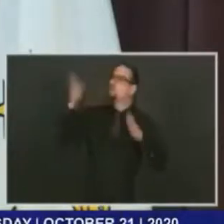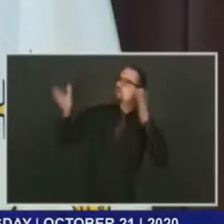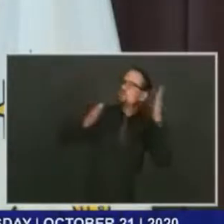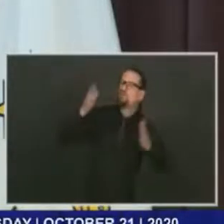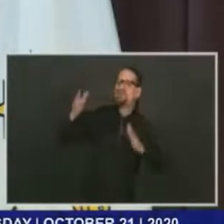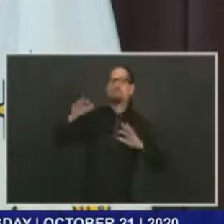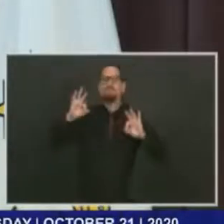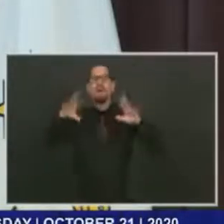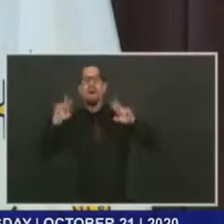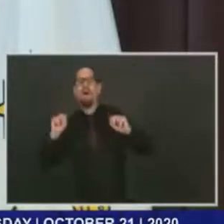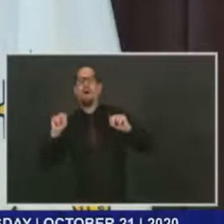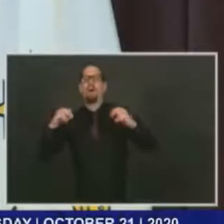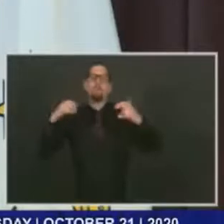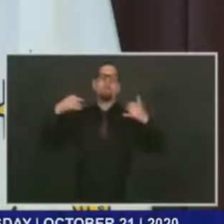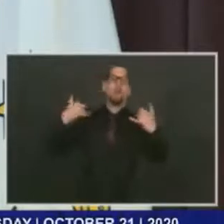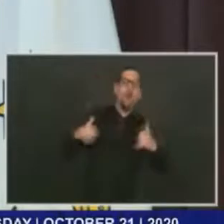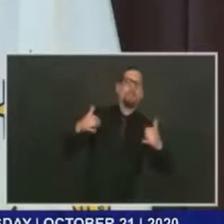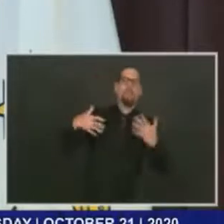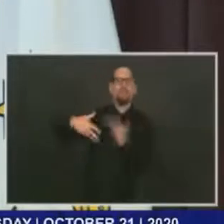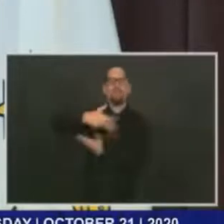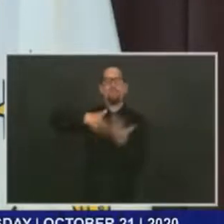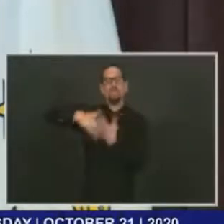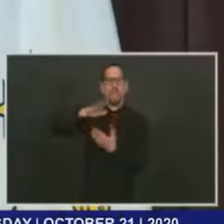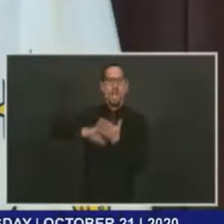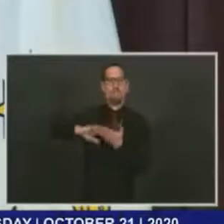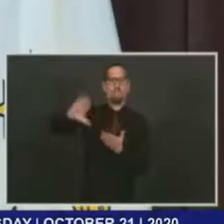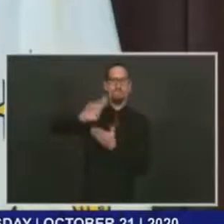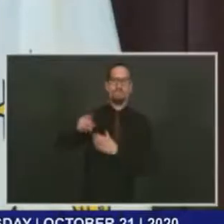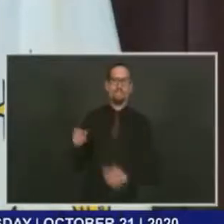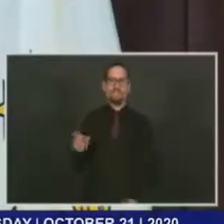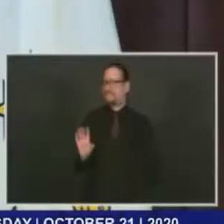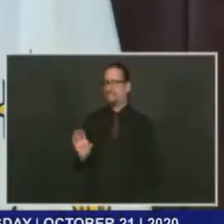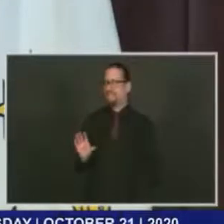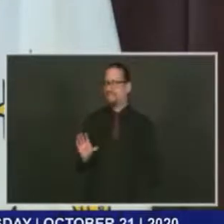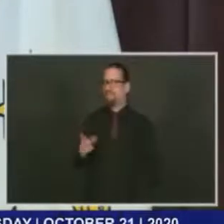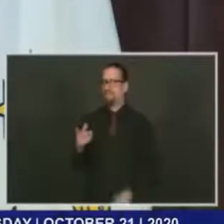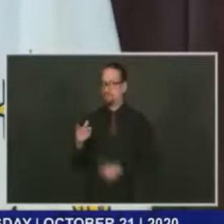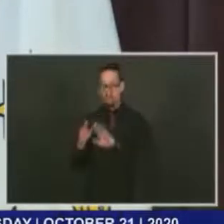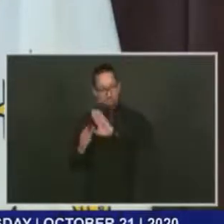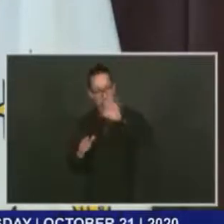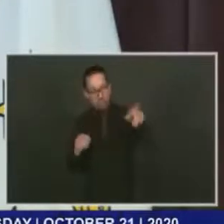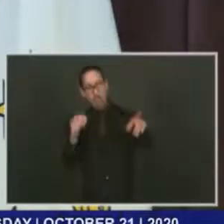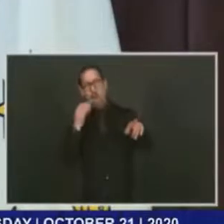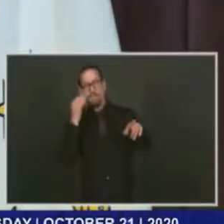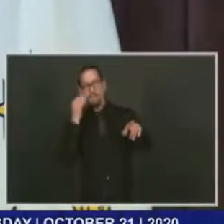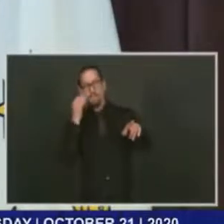can be assured that they're keeping them safe. This is about how